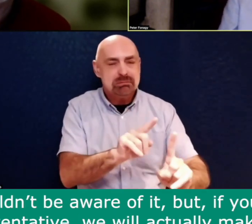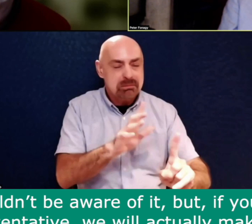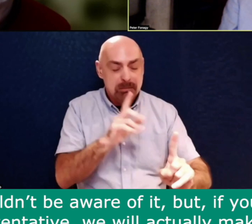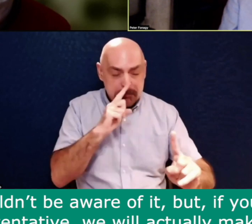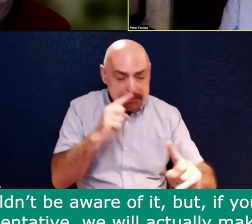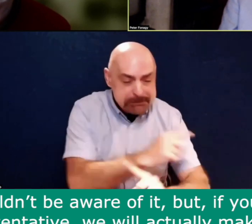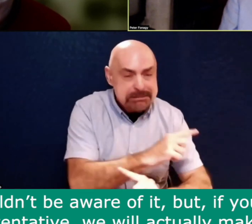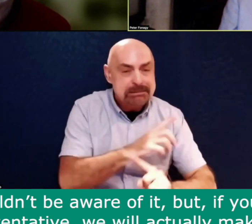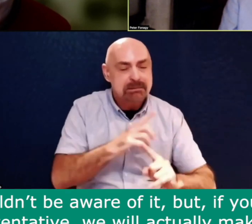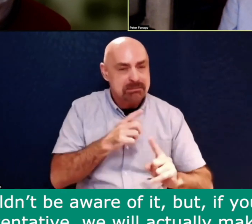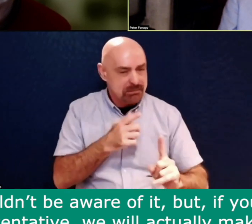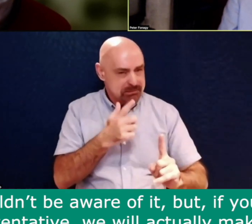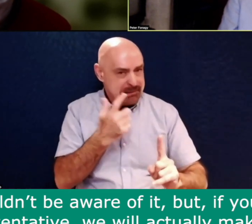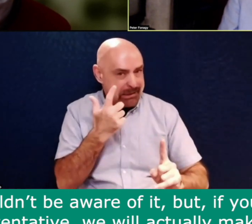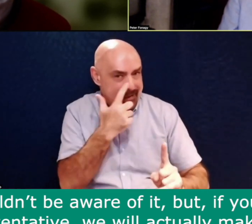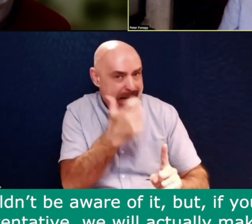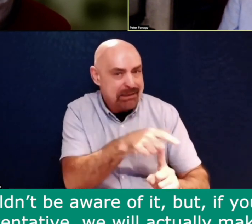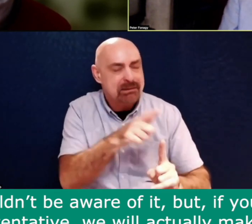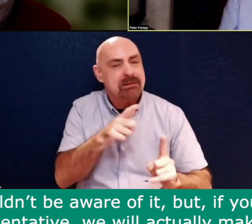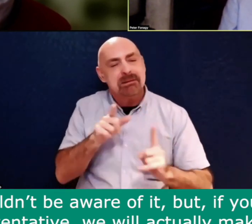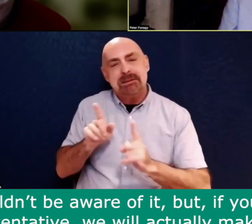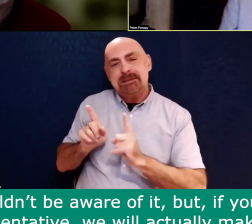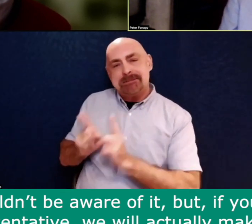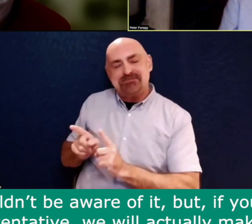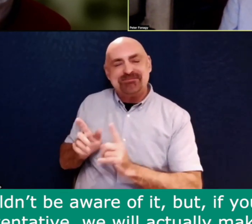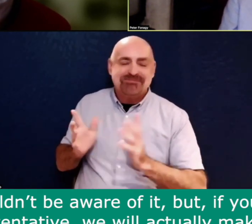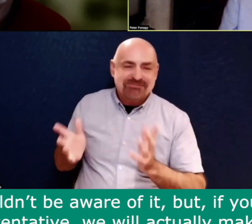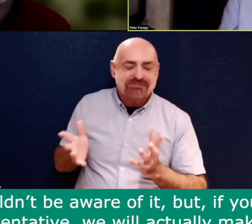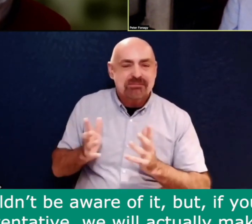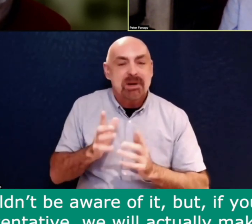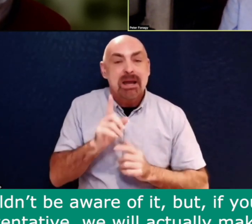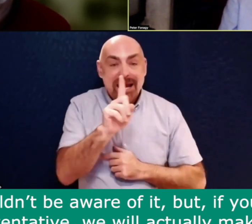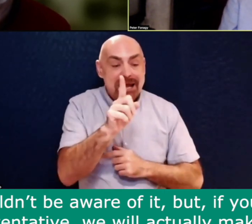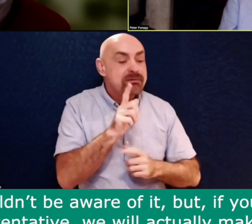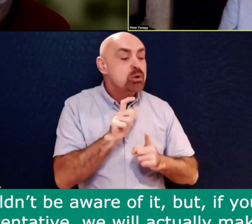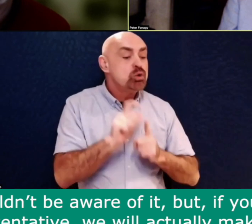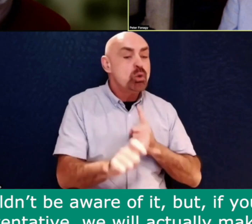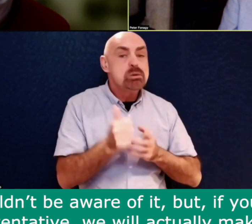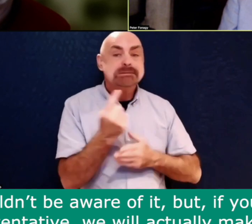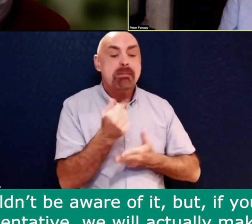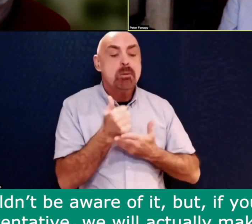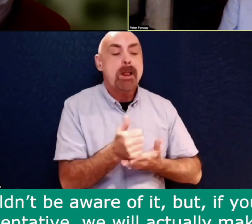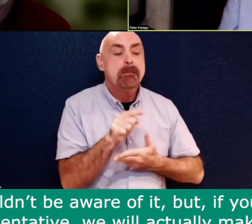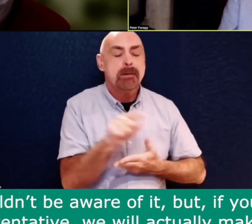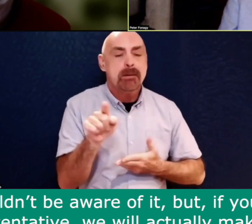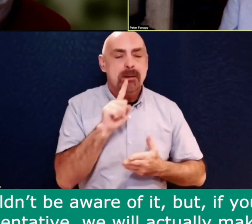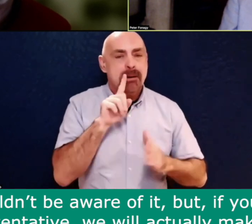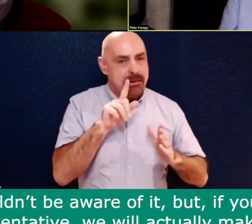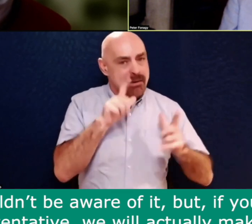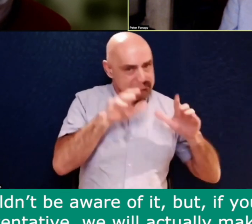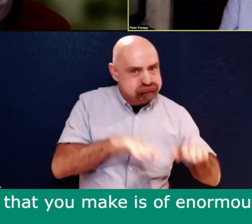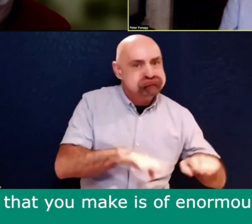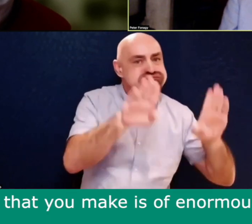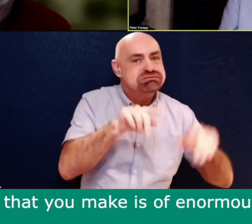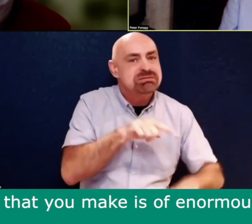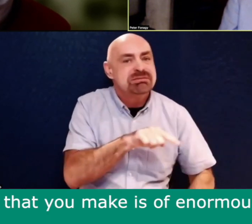normally wouldn't be aware of it. But if we do something that's generally preventive, we will actually make a